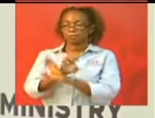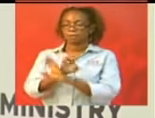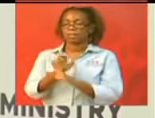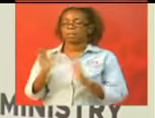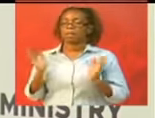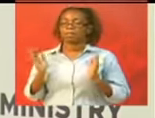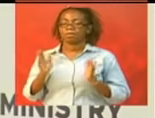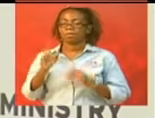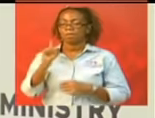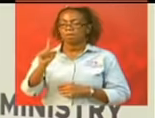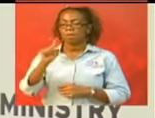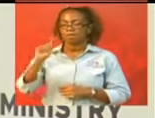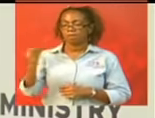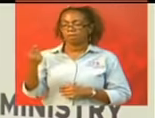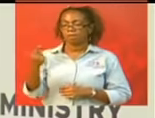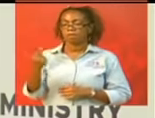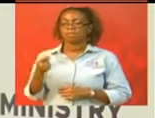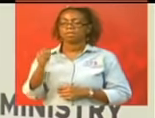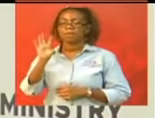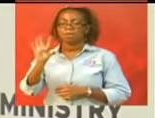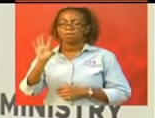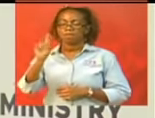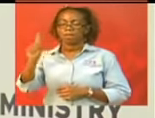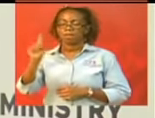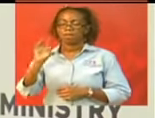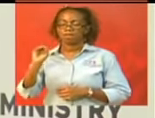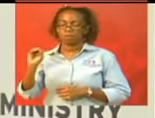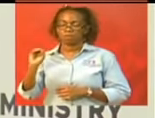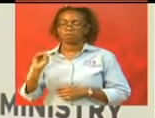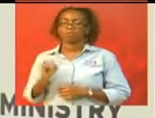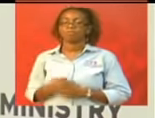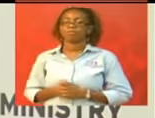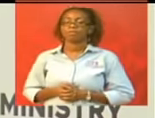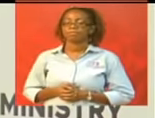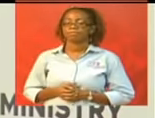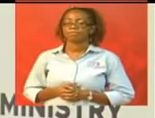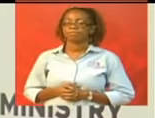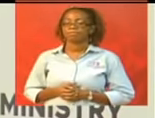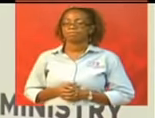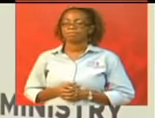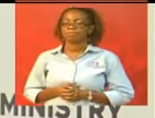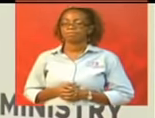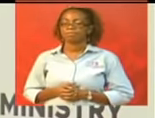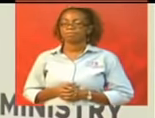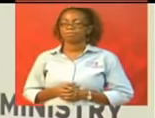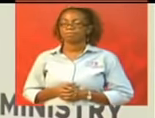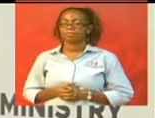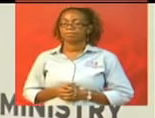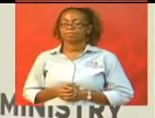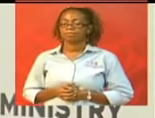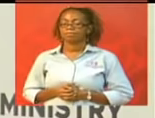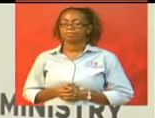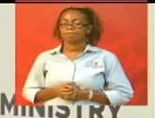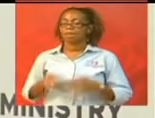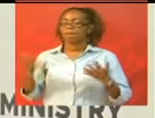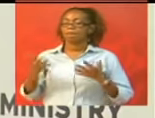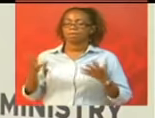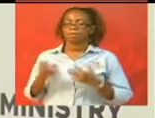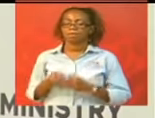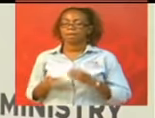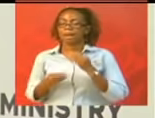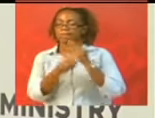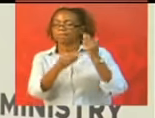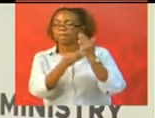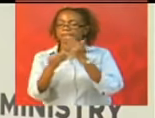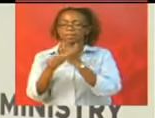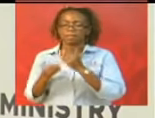1,410. Within the last week, the grand total of doses administered by the